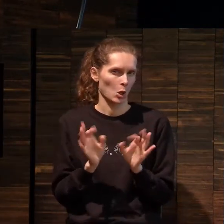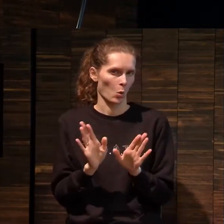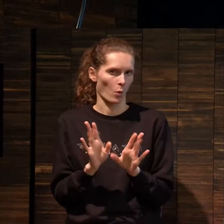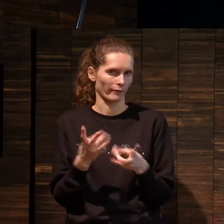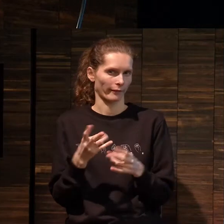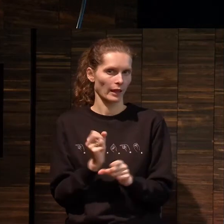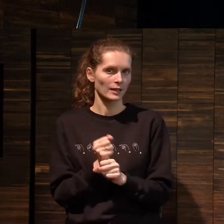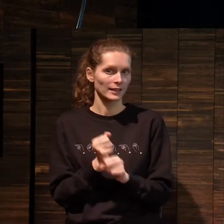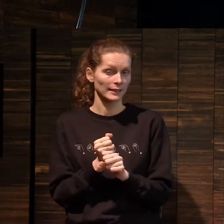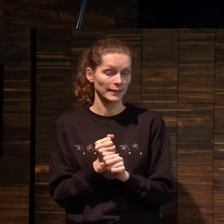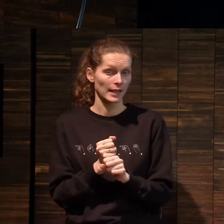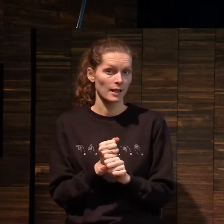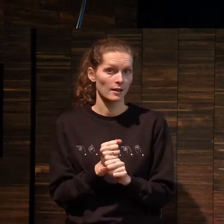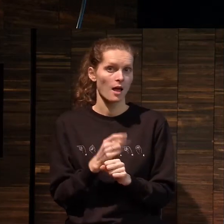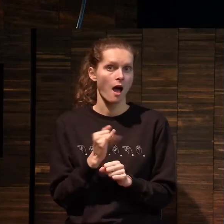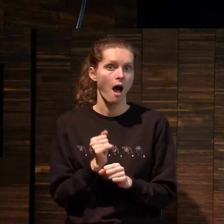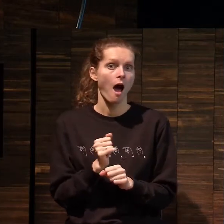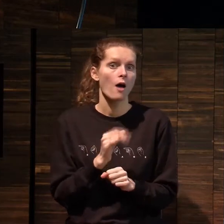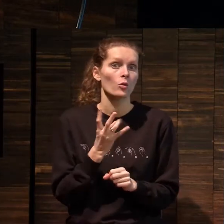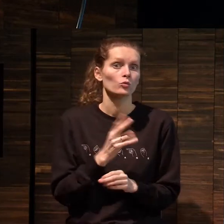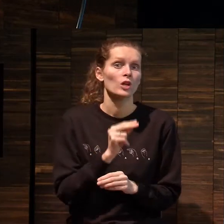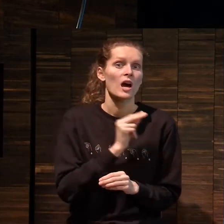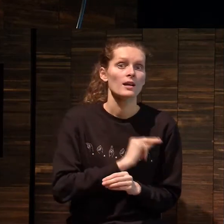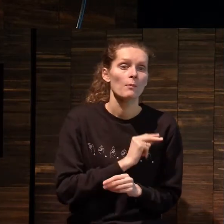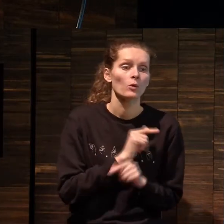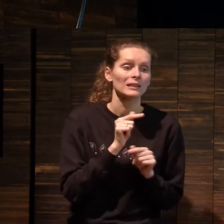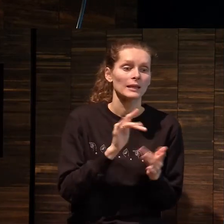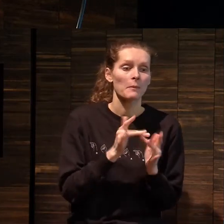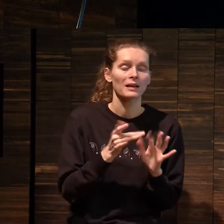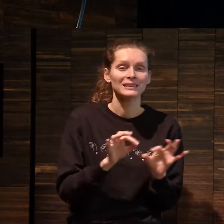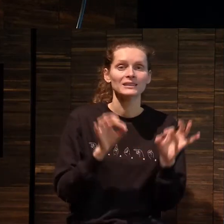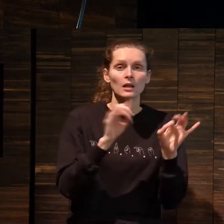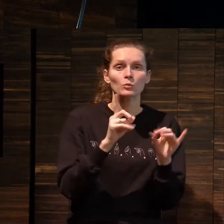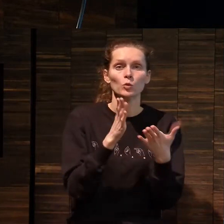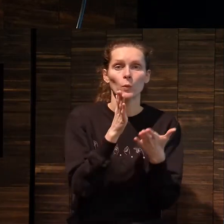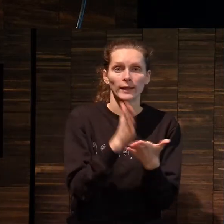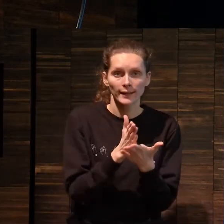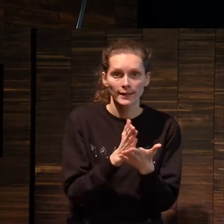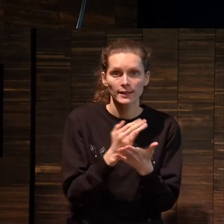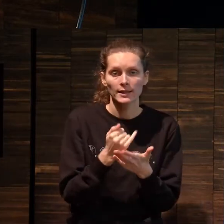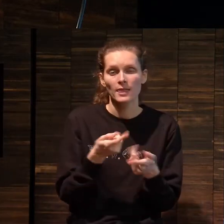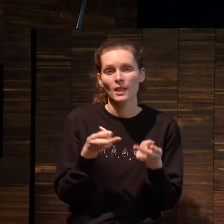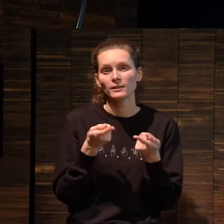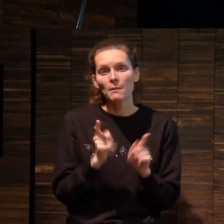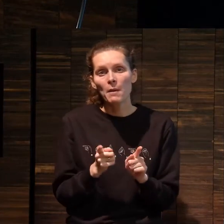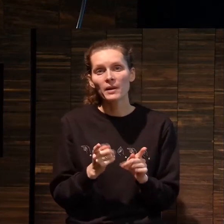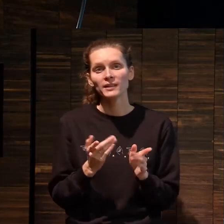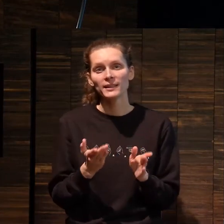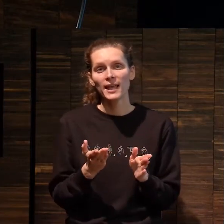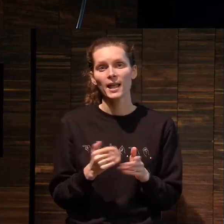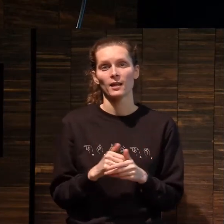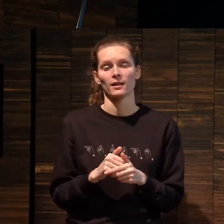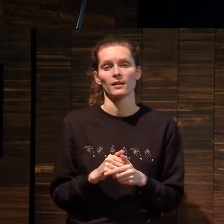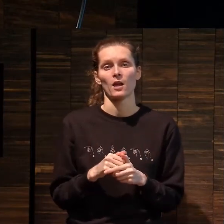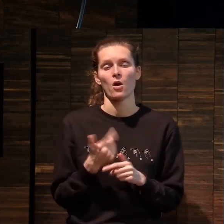But in general, I think this is basically a scenario to avoid. You can always work with the website that you